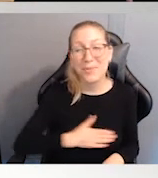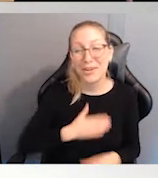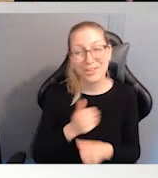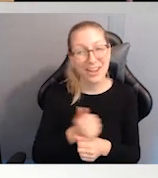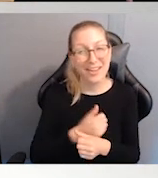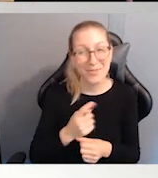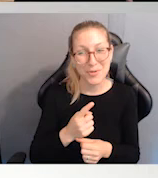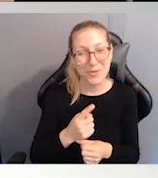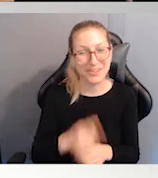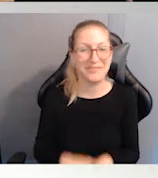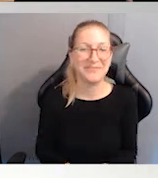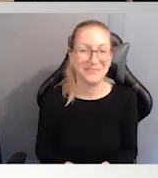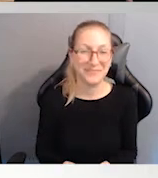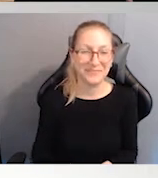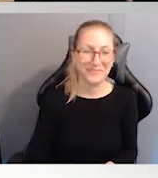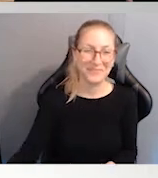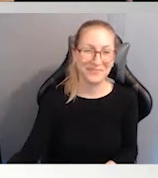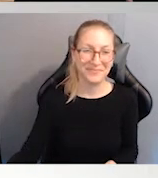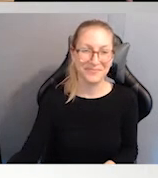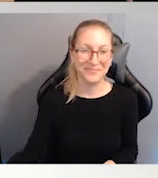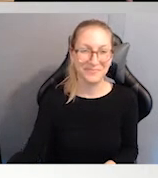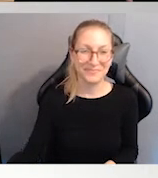everyone.